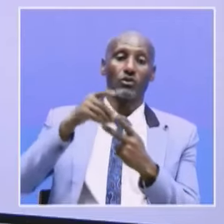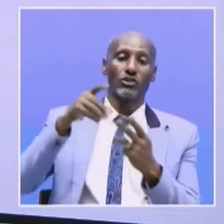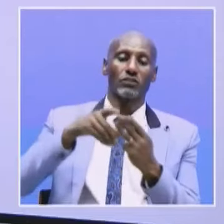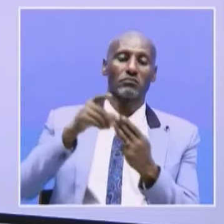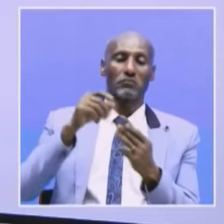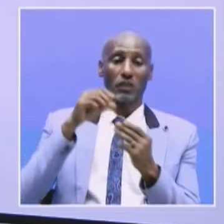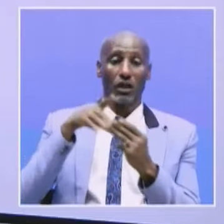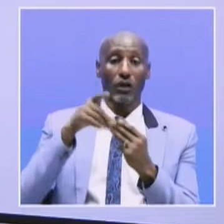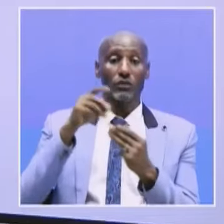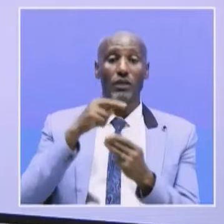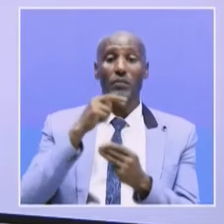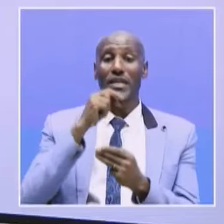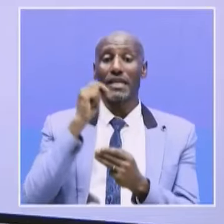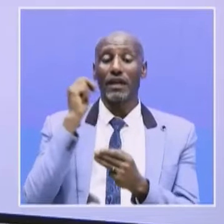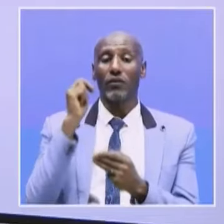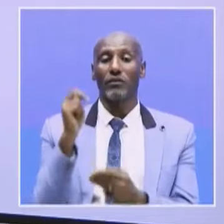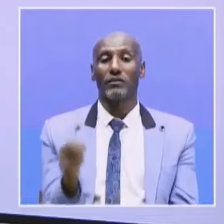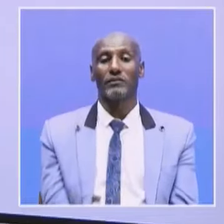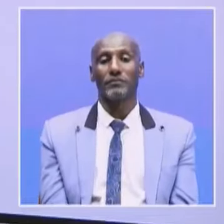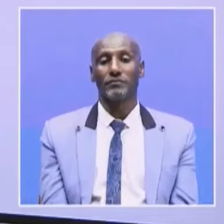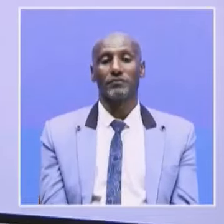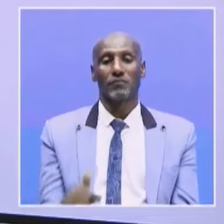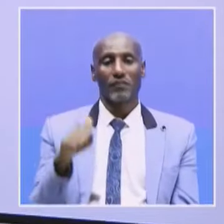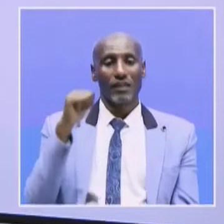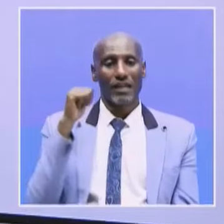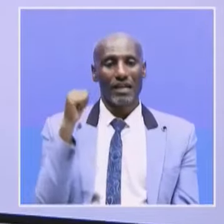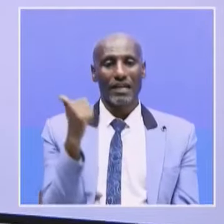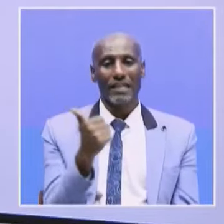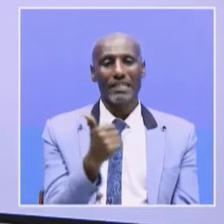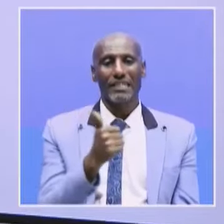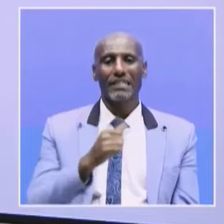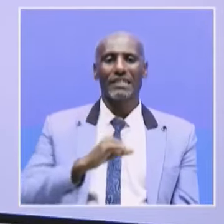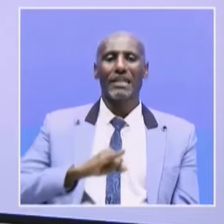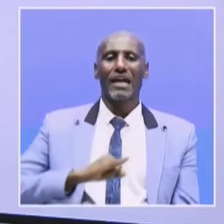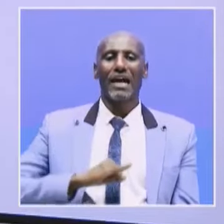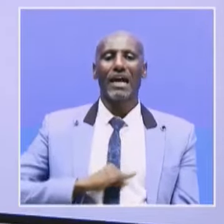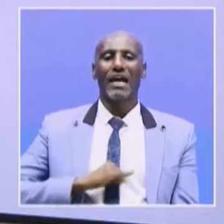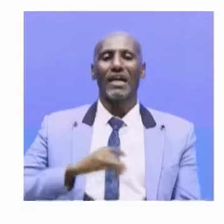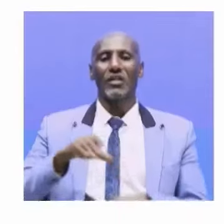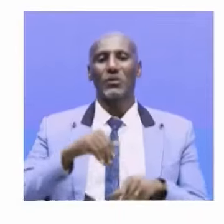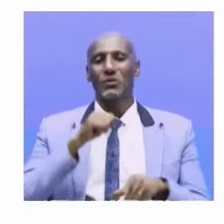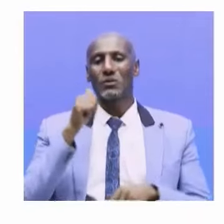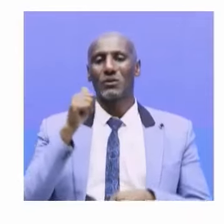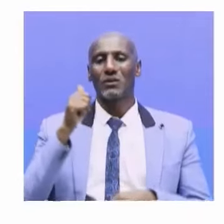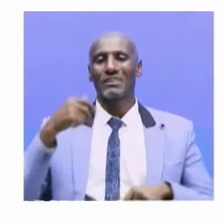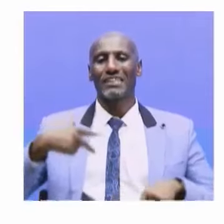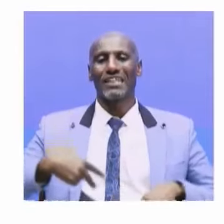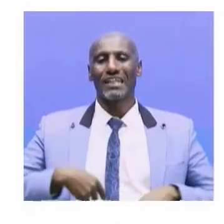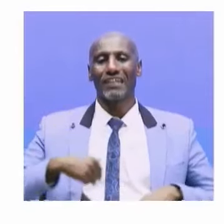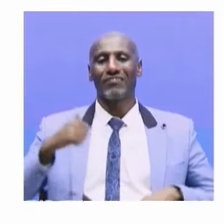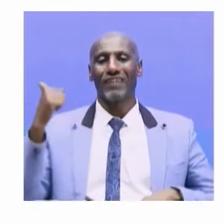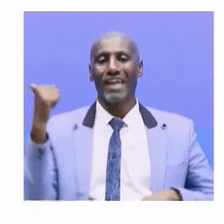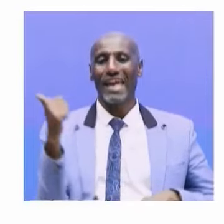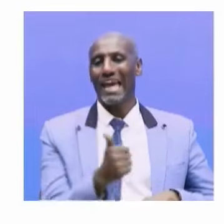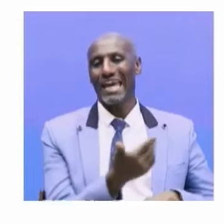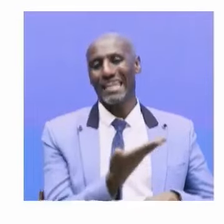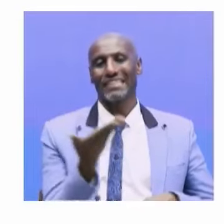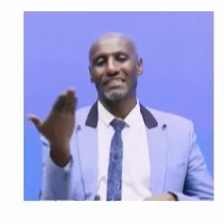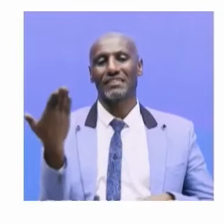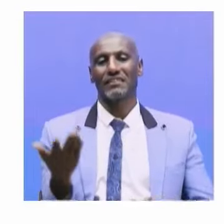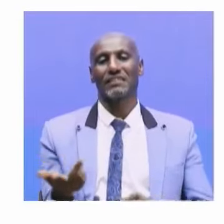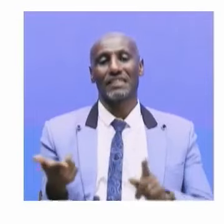noun. And here is any. I don't have anything. What I said here is a negative